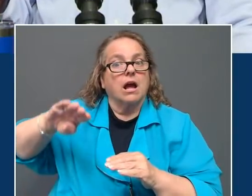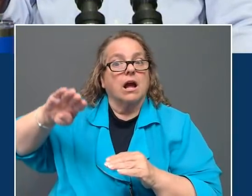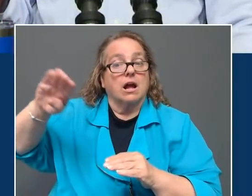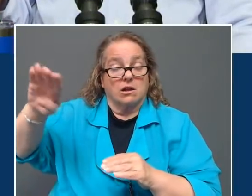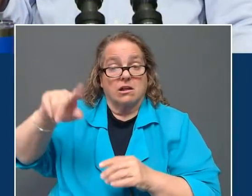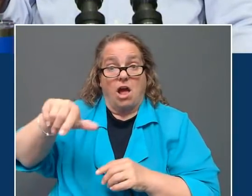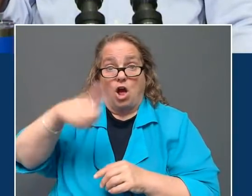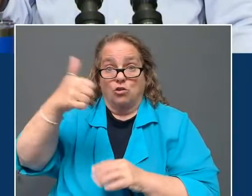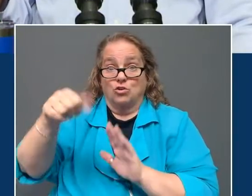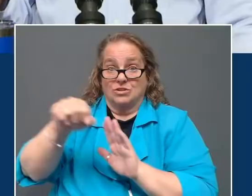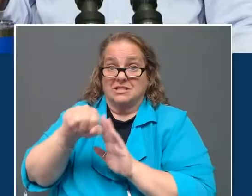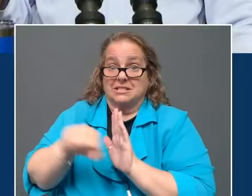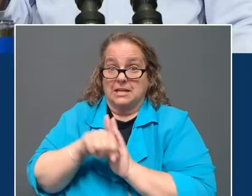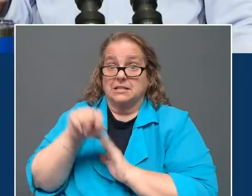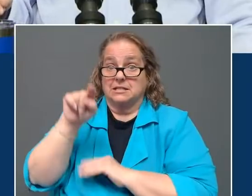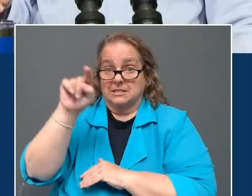that